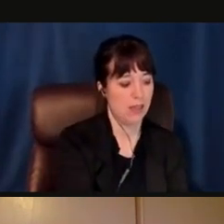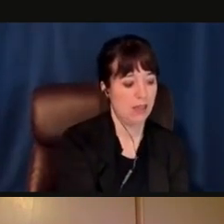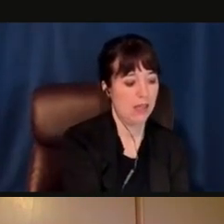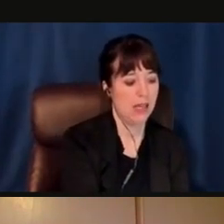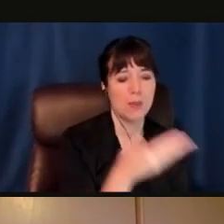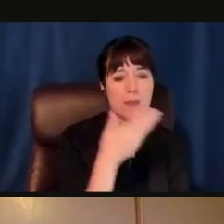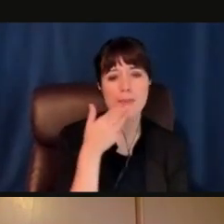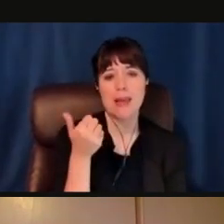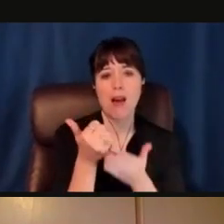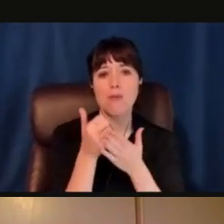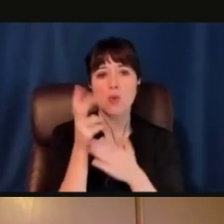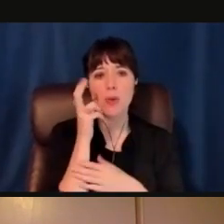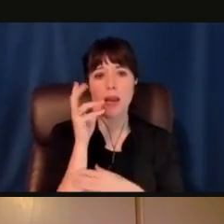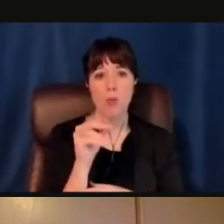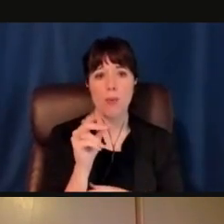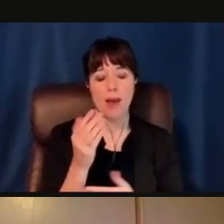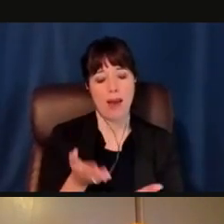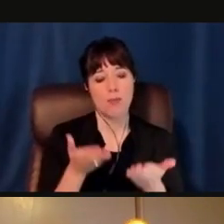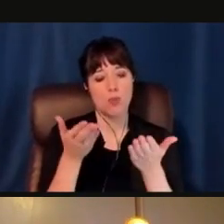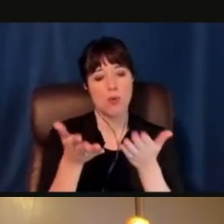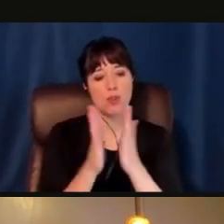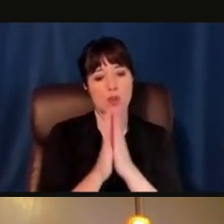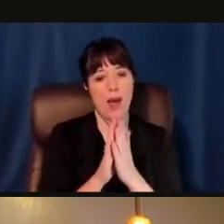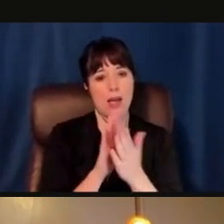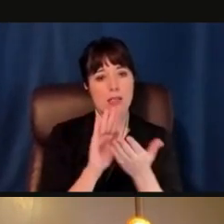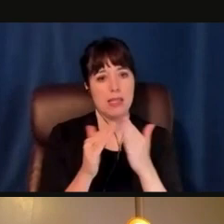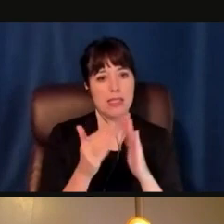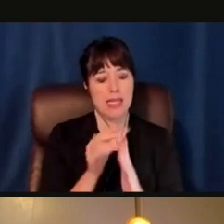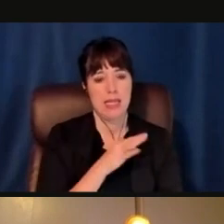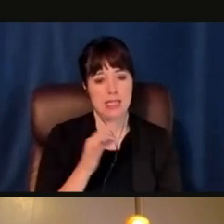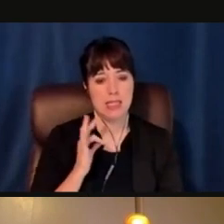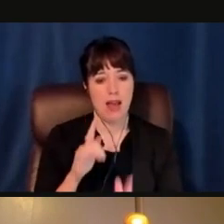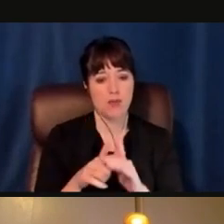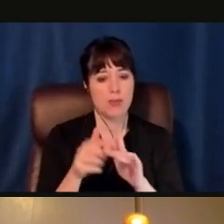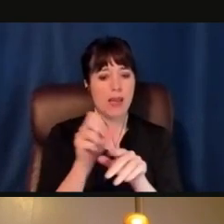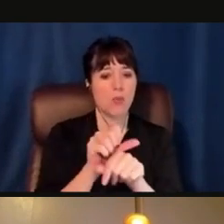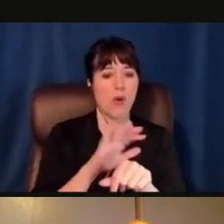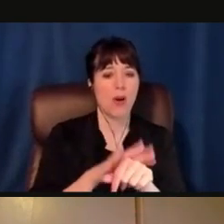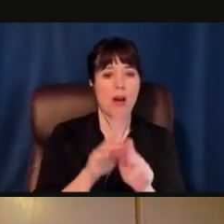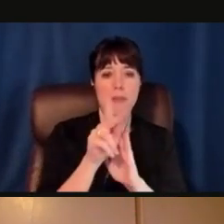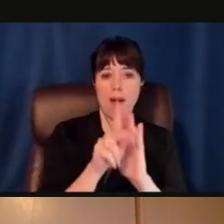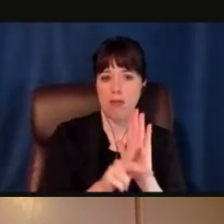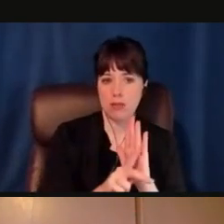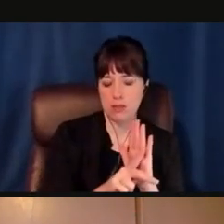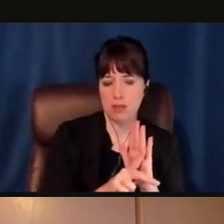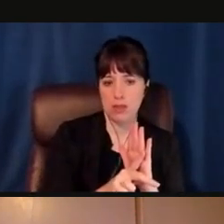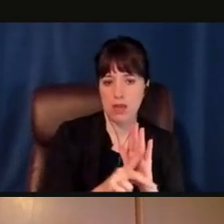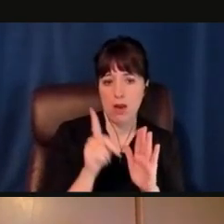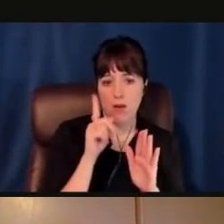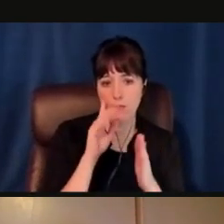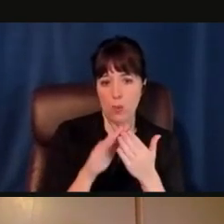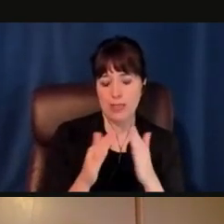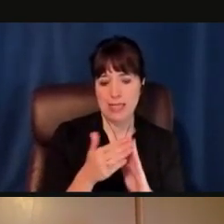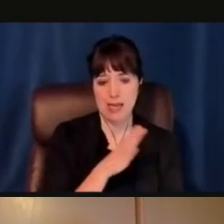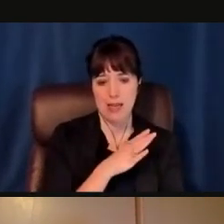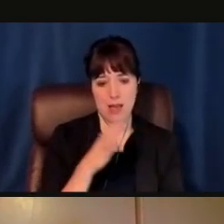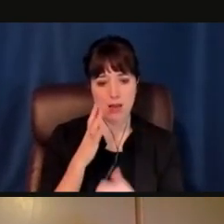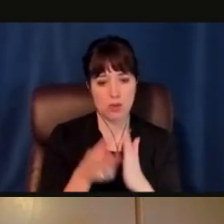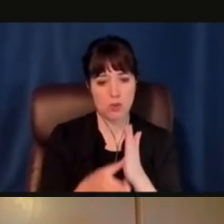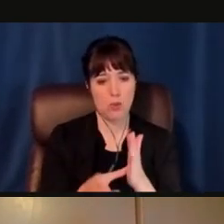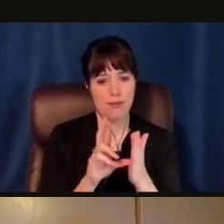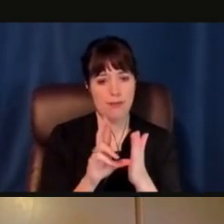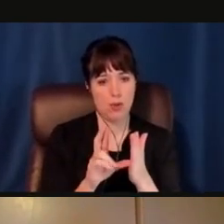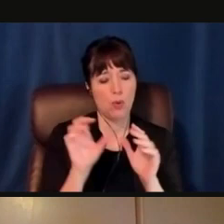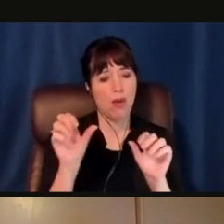time. I move to ask the city staff to begin work on a policy for city council review